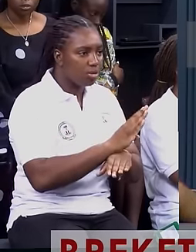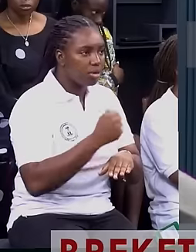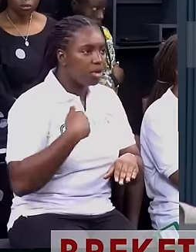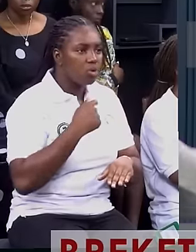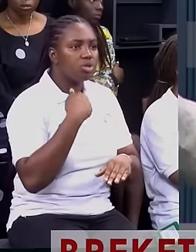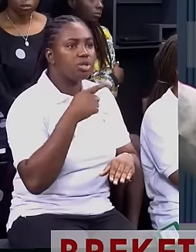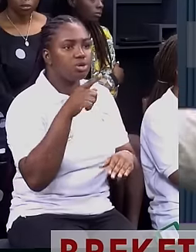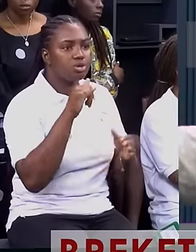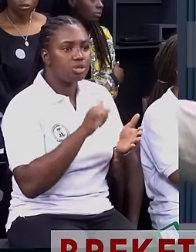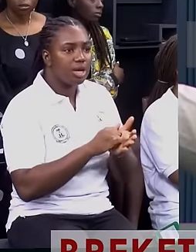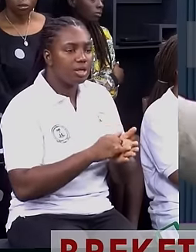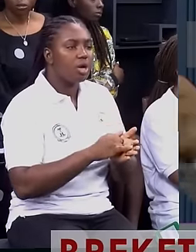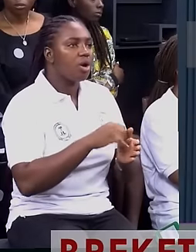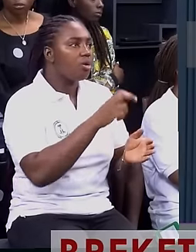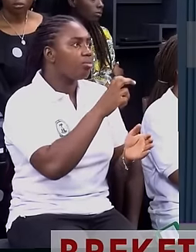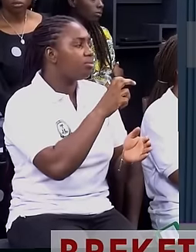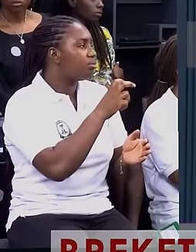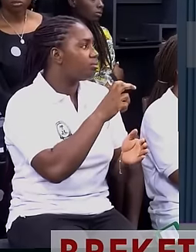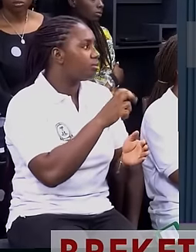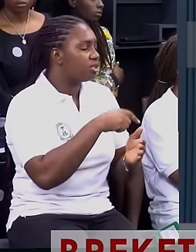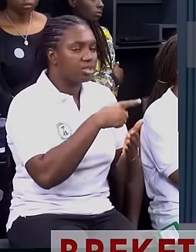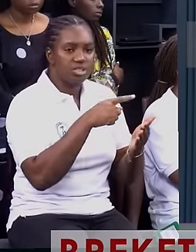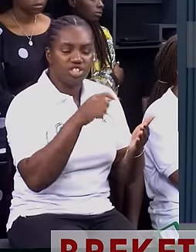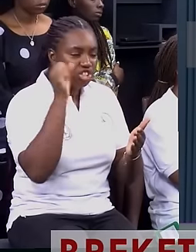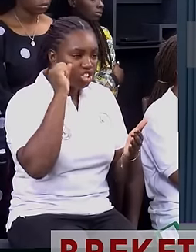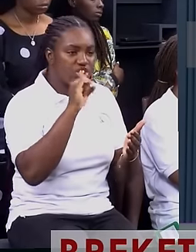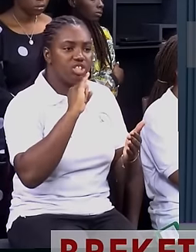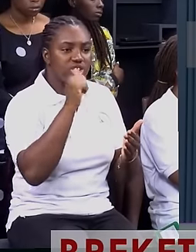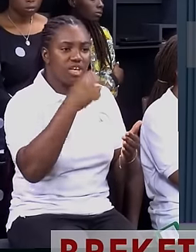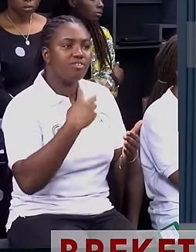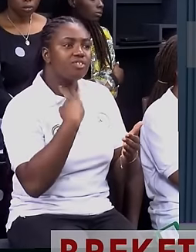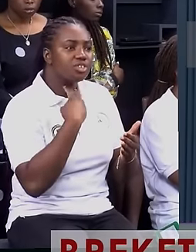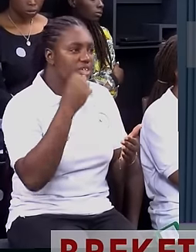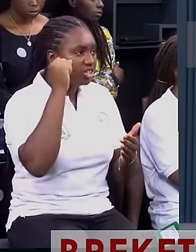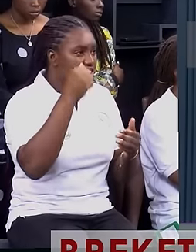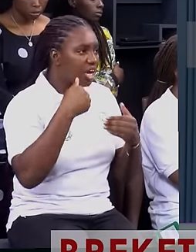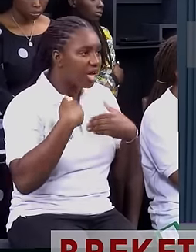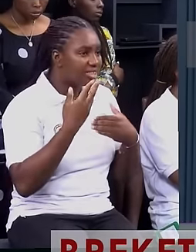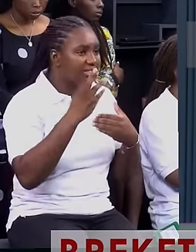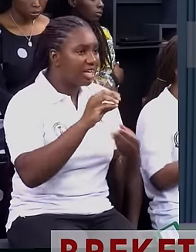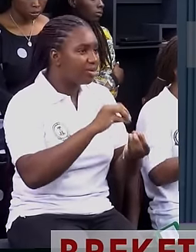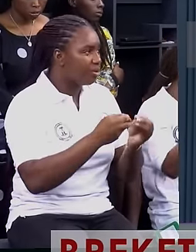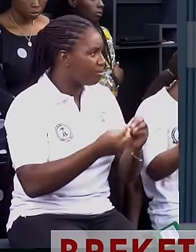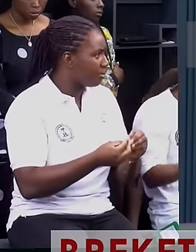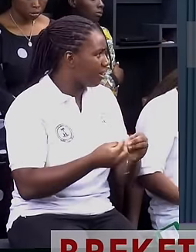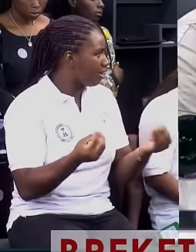tell you, say, police, wait, this, she's a victim. She has their number.